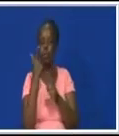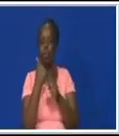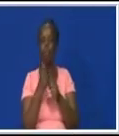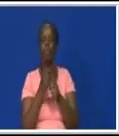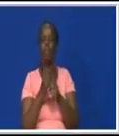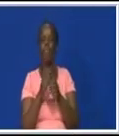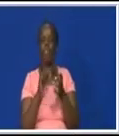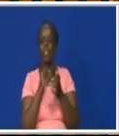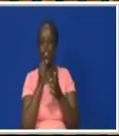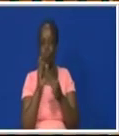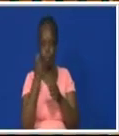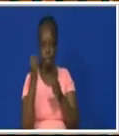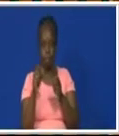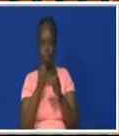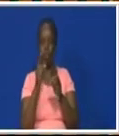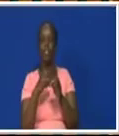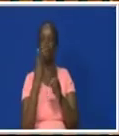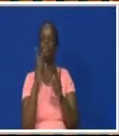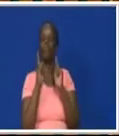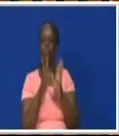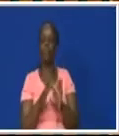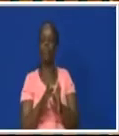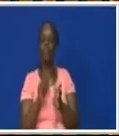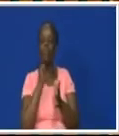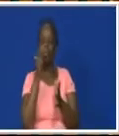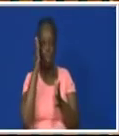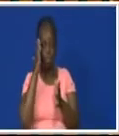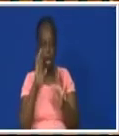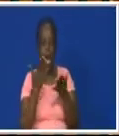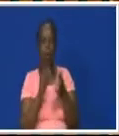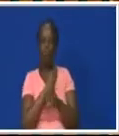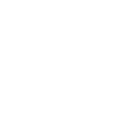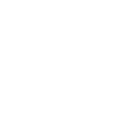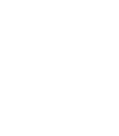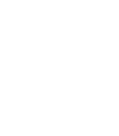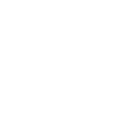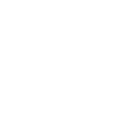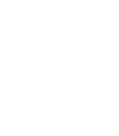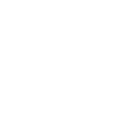So that's why we say where the two parties involved are illiterate.